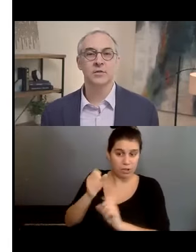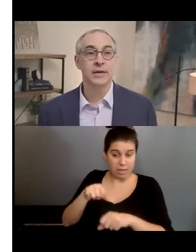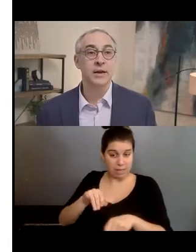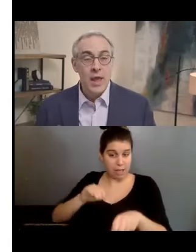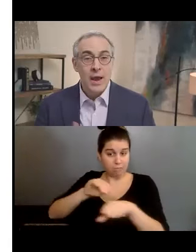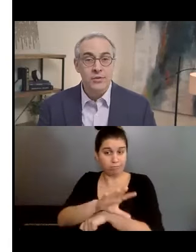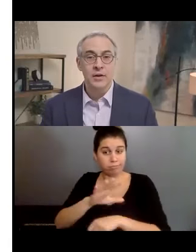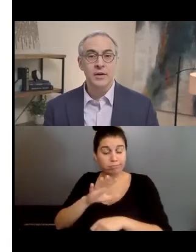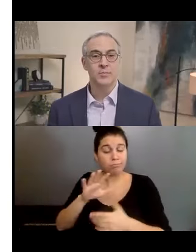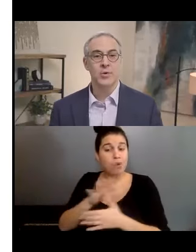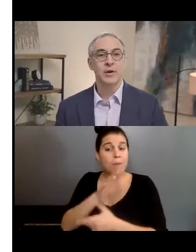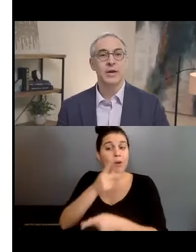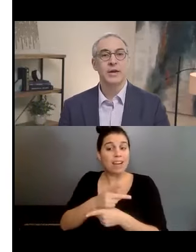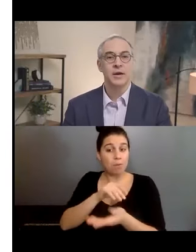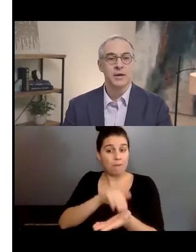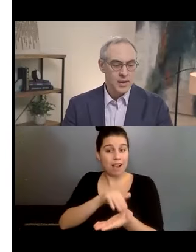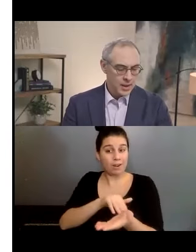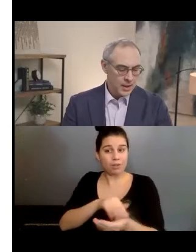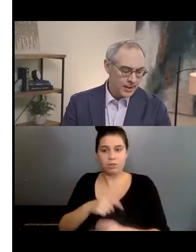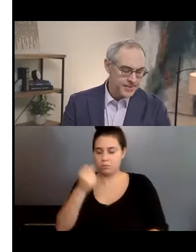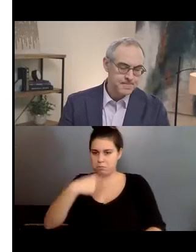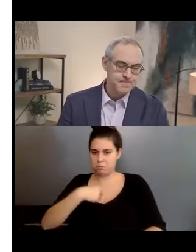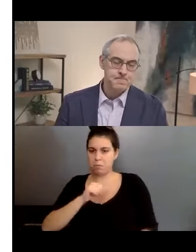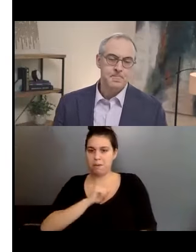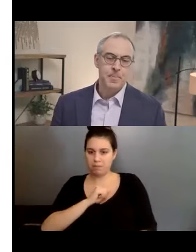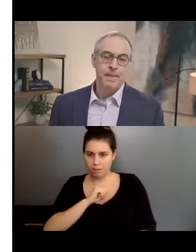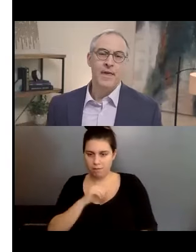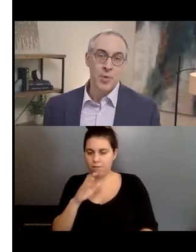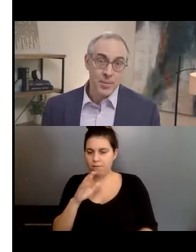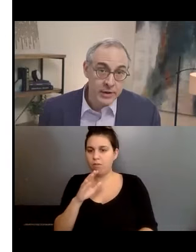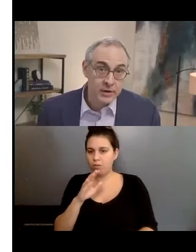providers' learning. Now, I was trained as a primary care